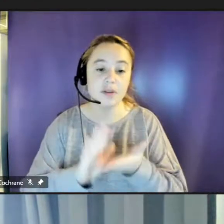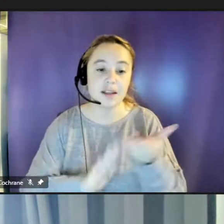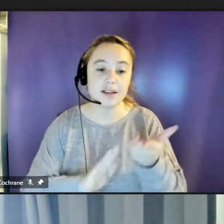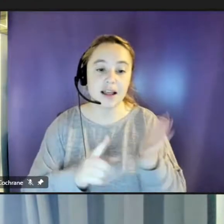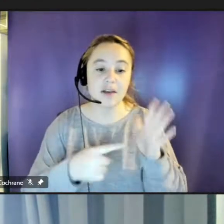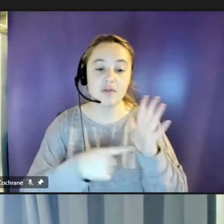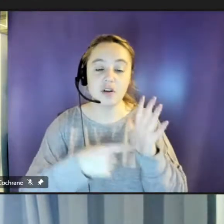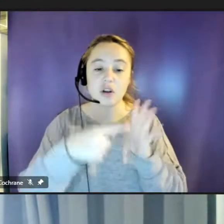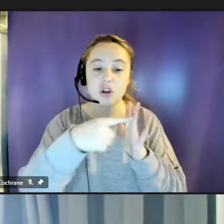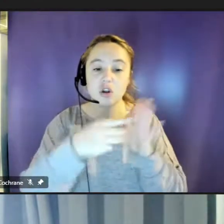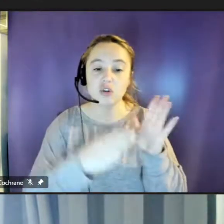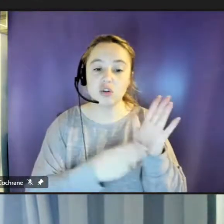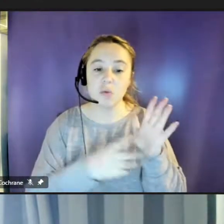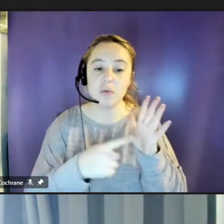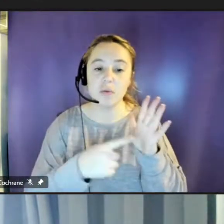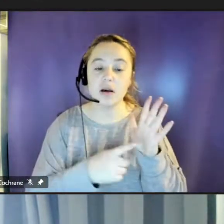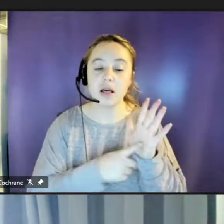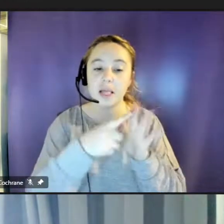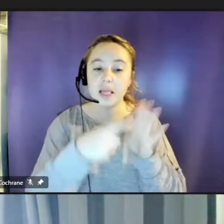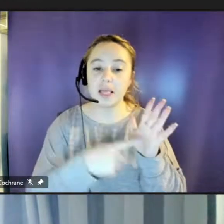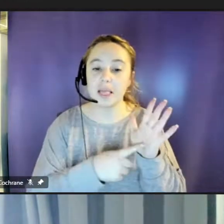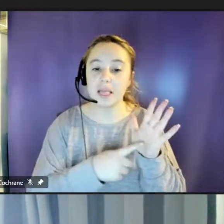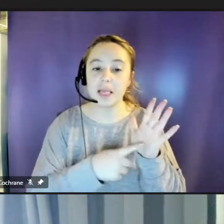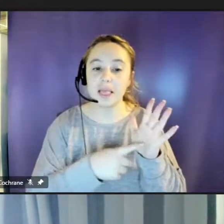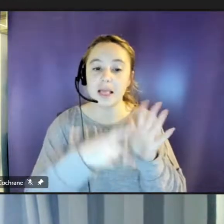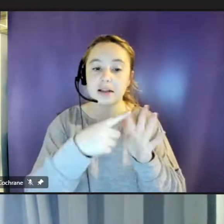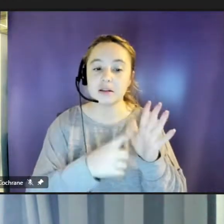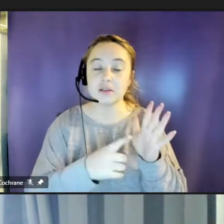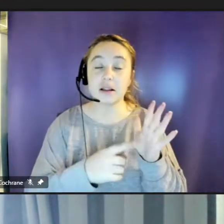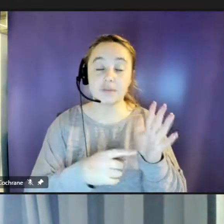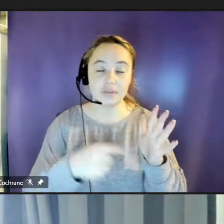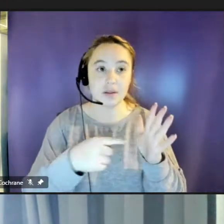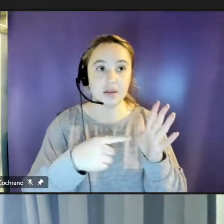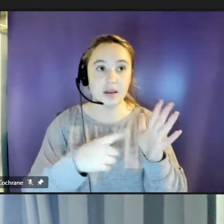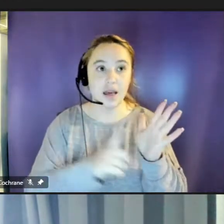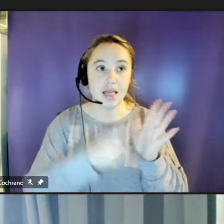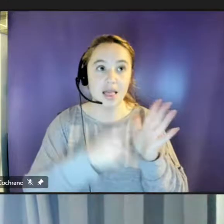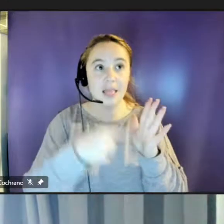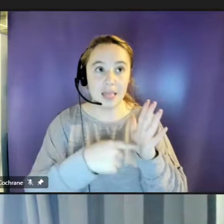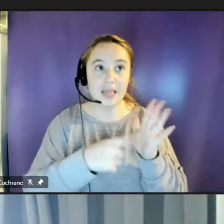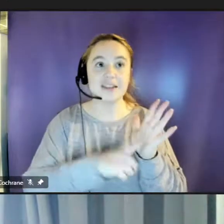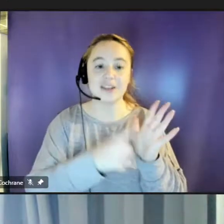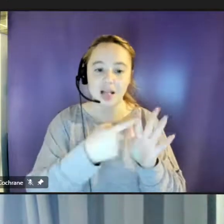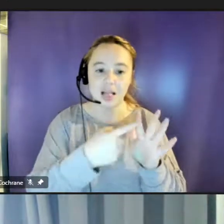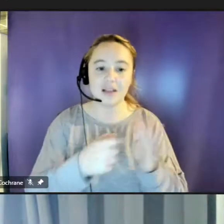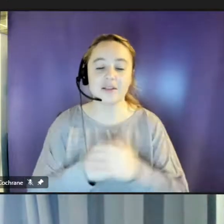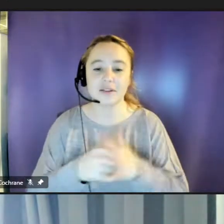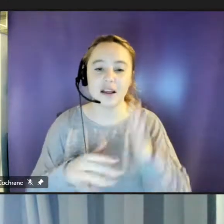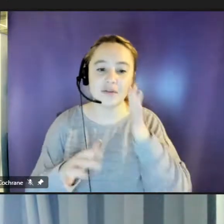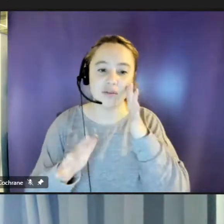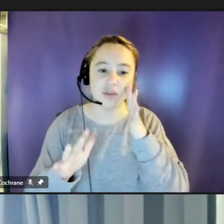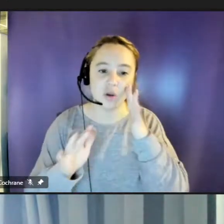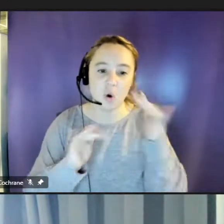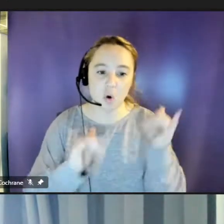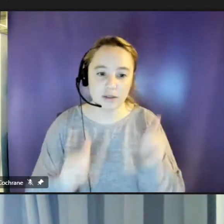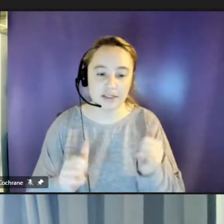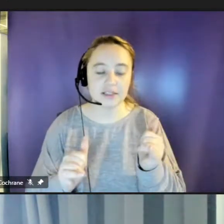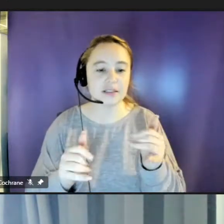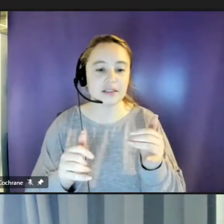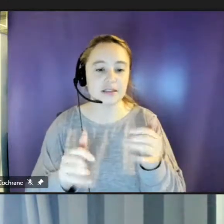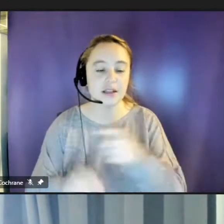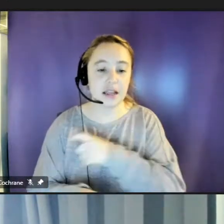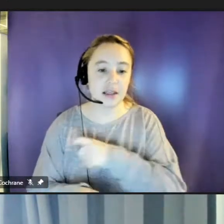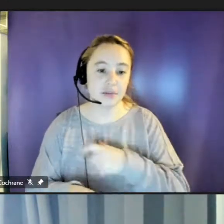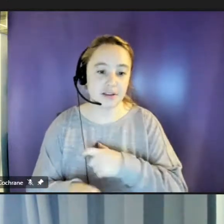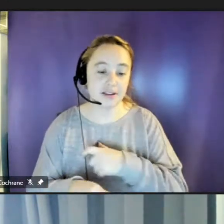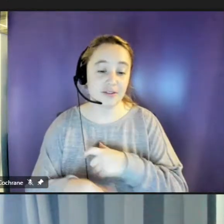the last paper of the Risk and Scrutiny Audit Committee for this entire term of